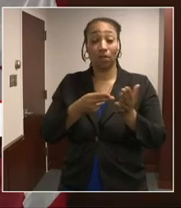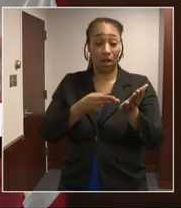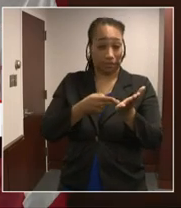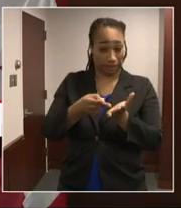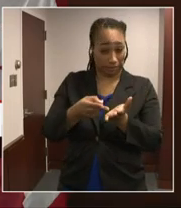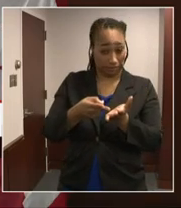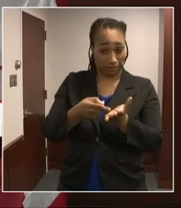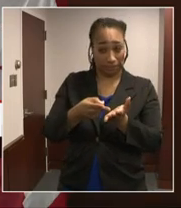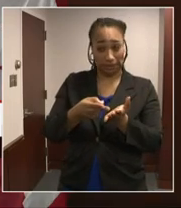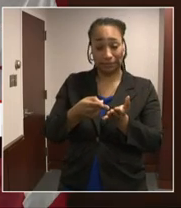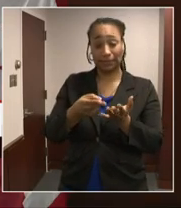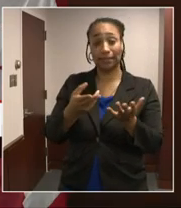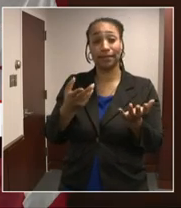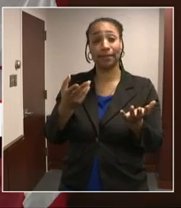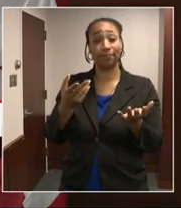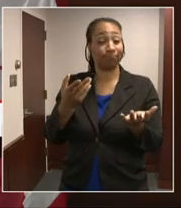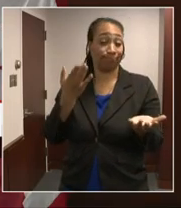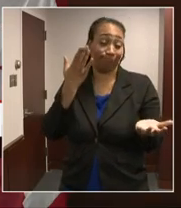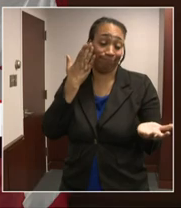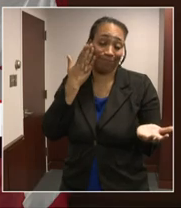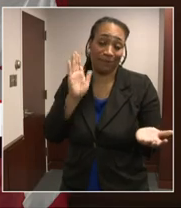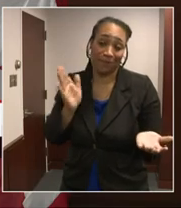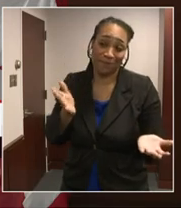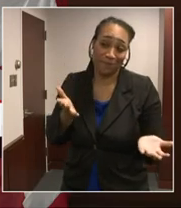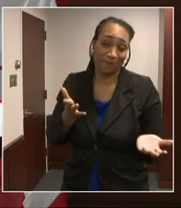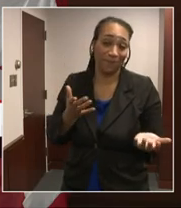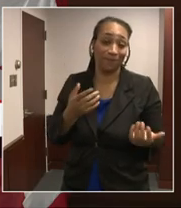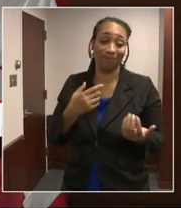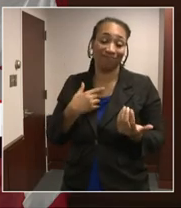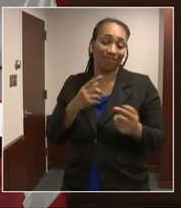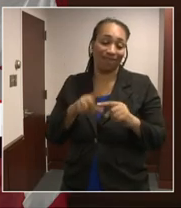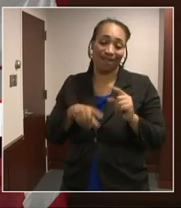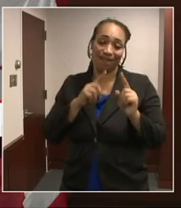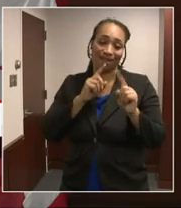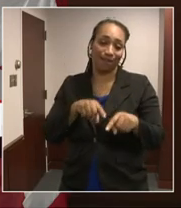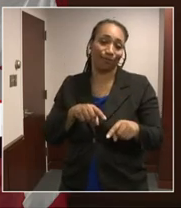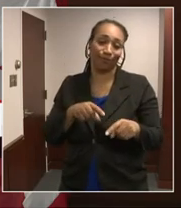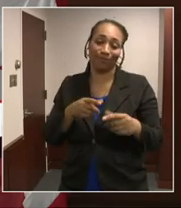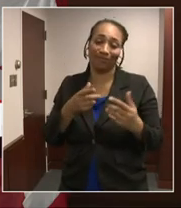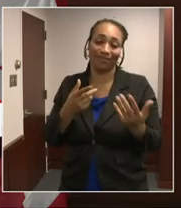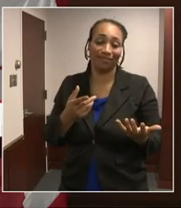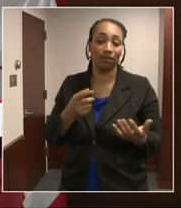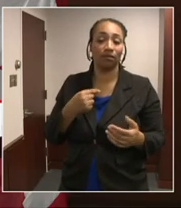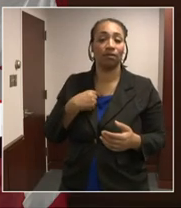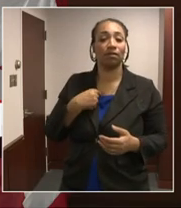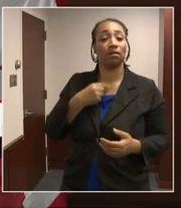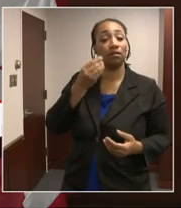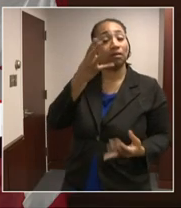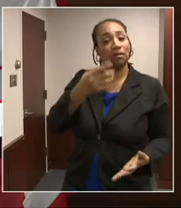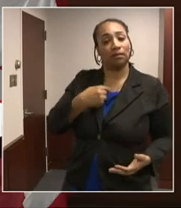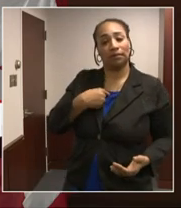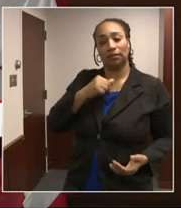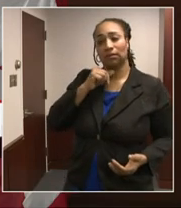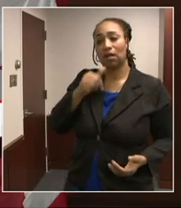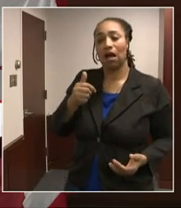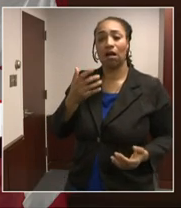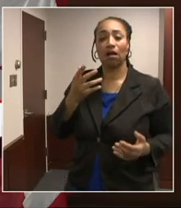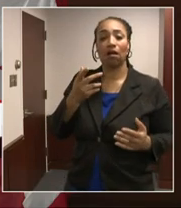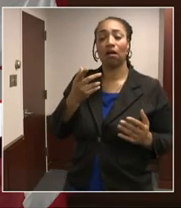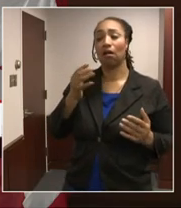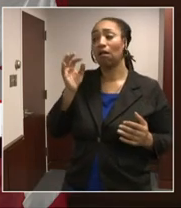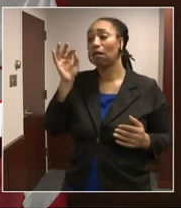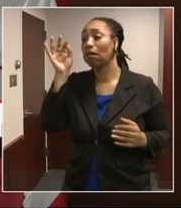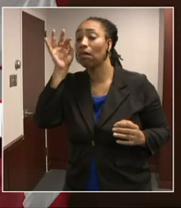I don't know. I don't think I can answer that, but I'm not going to be goaded. But I am going to